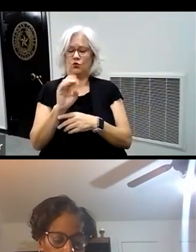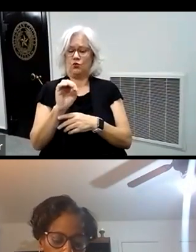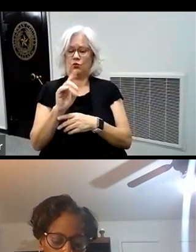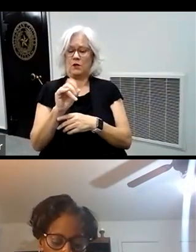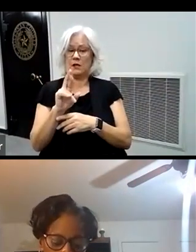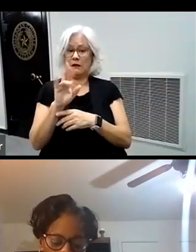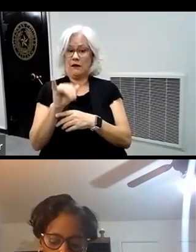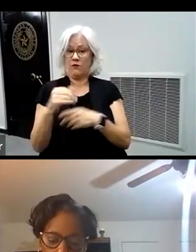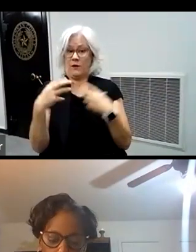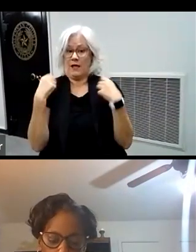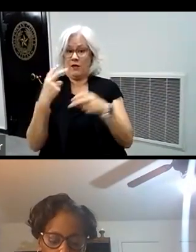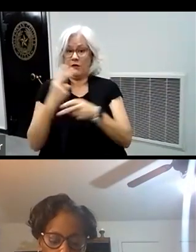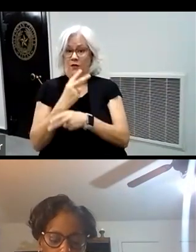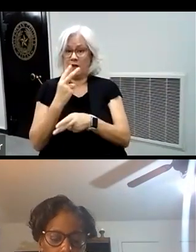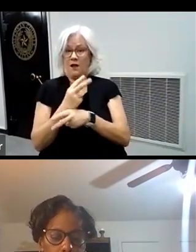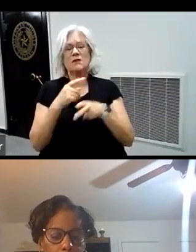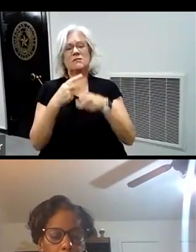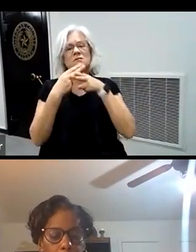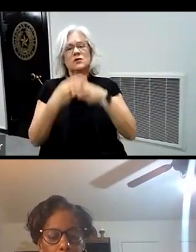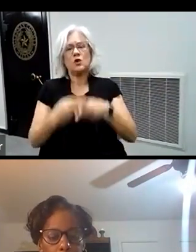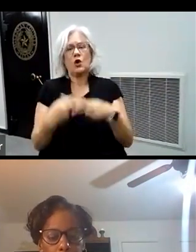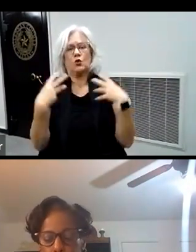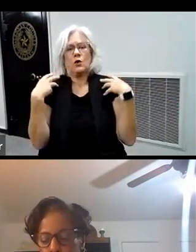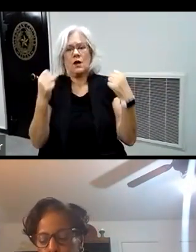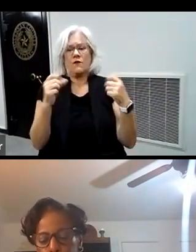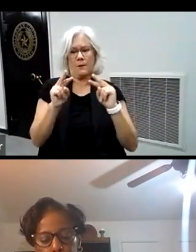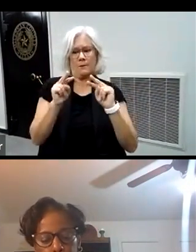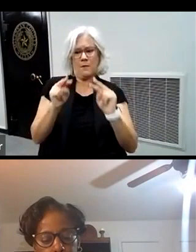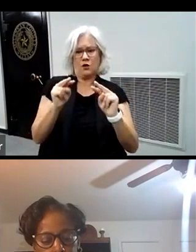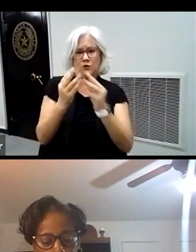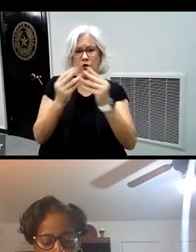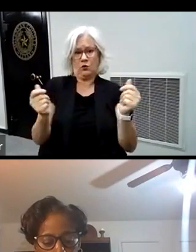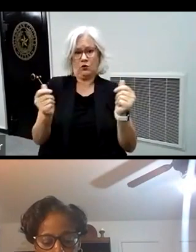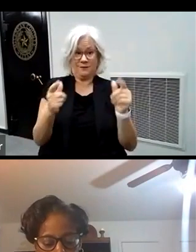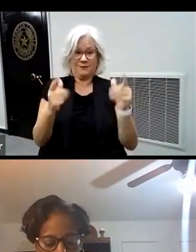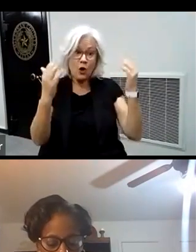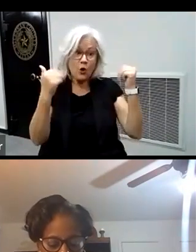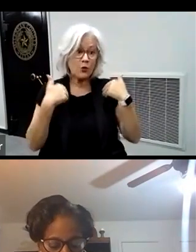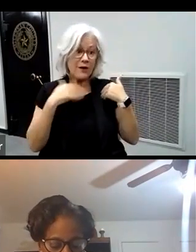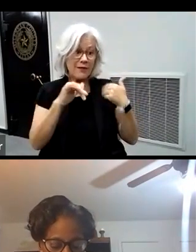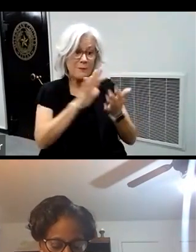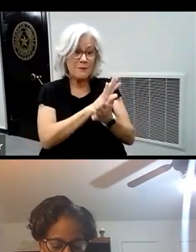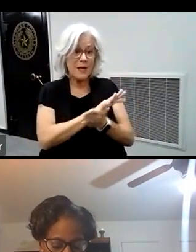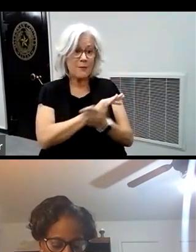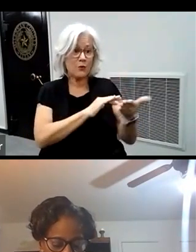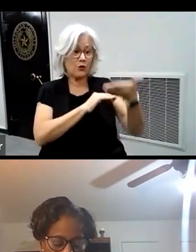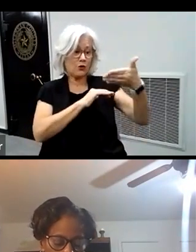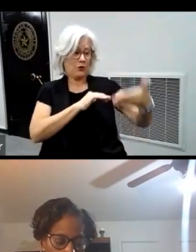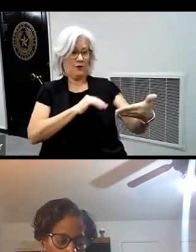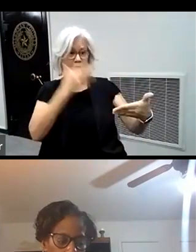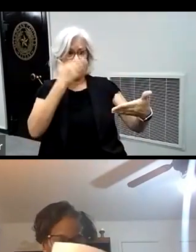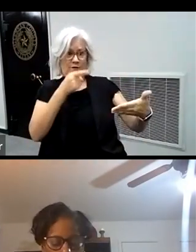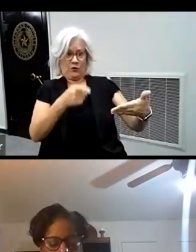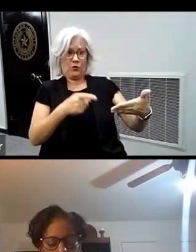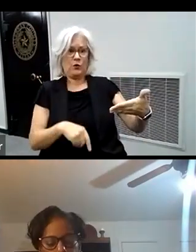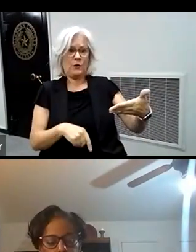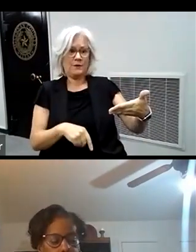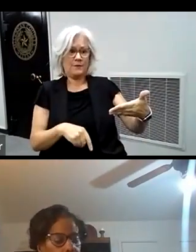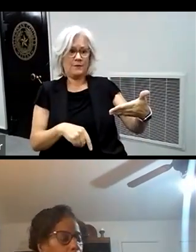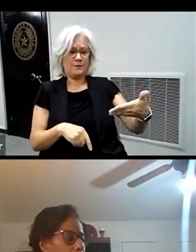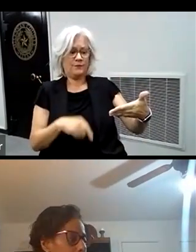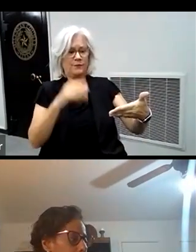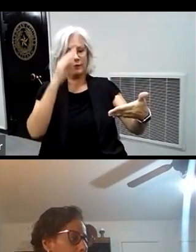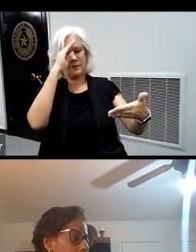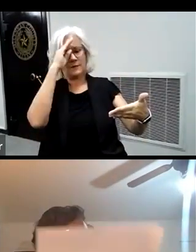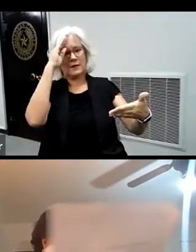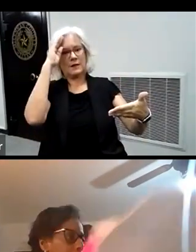known as Recovery Monitoring Solutions. Hopefully you have your 8-page document in front of you, and we'll go ahead and move